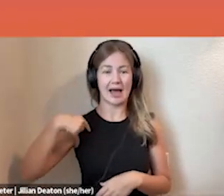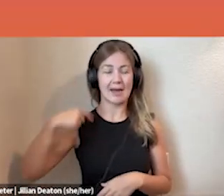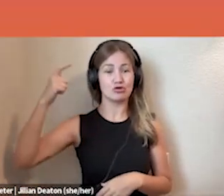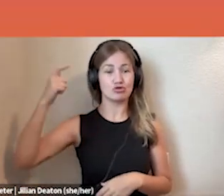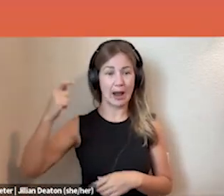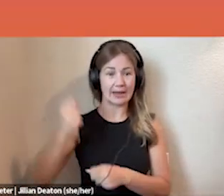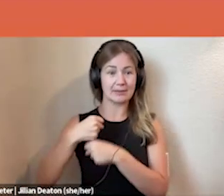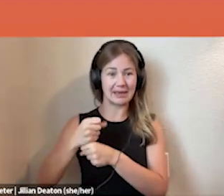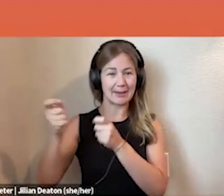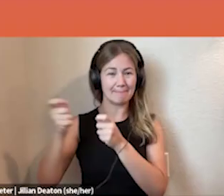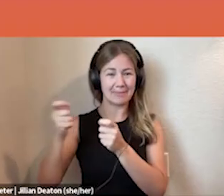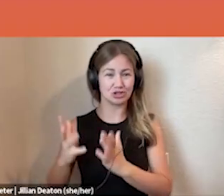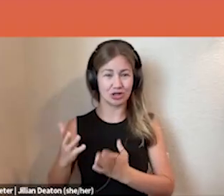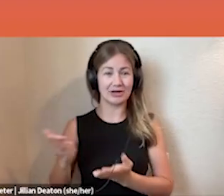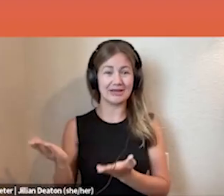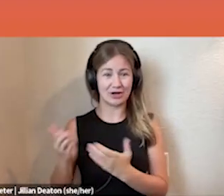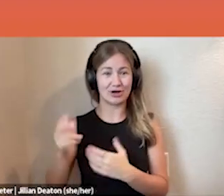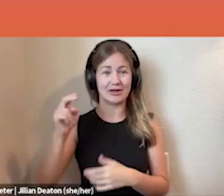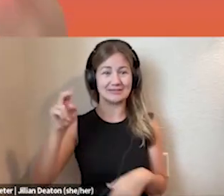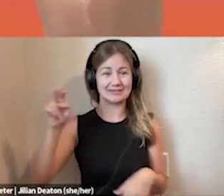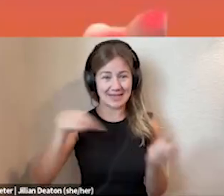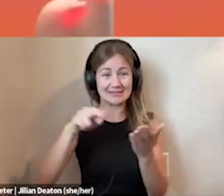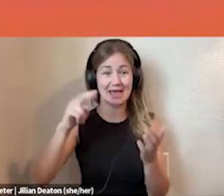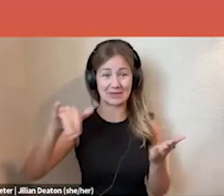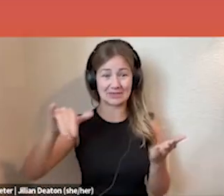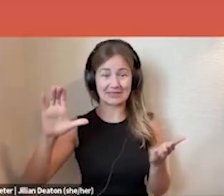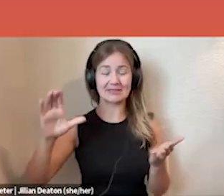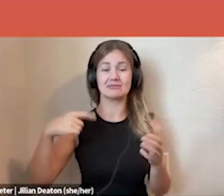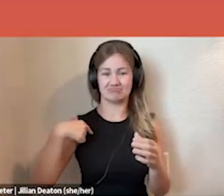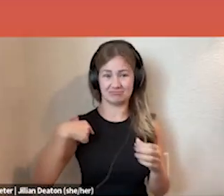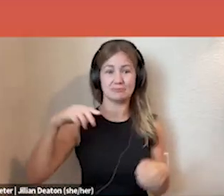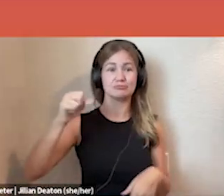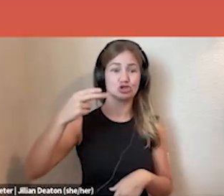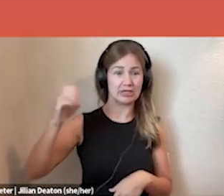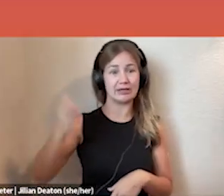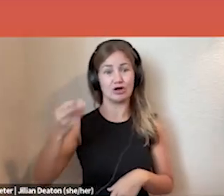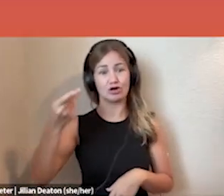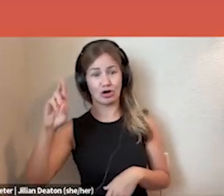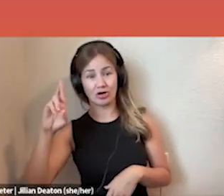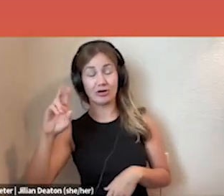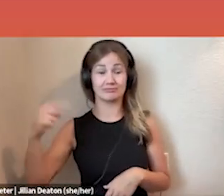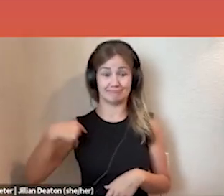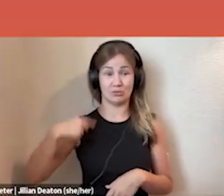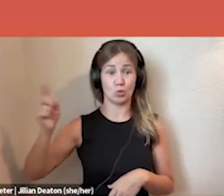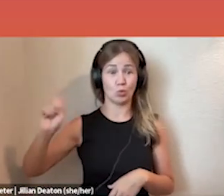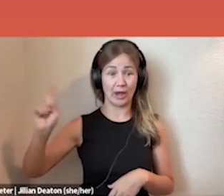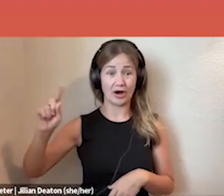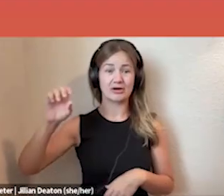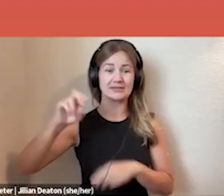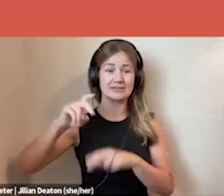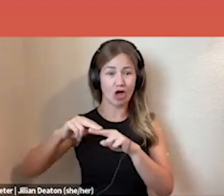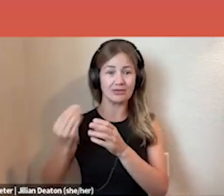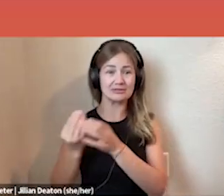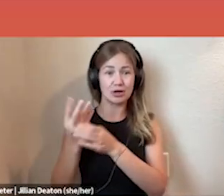Dance NYC. I use she, her pronouns, and I'm currently on Salt Spring Island off the west coast of Canada